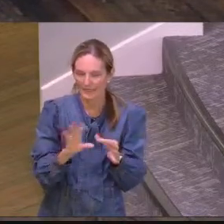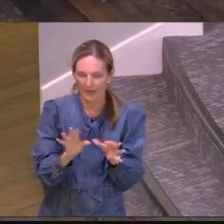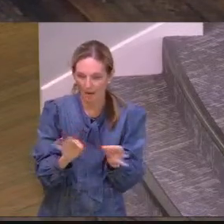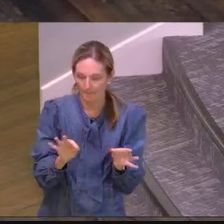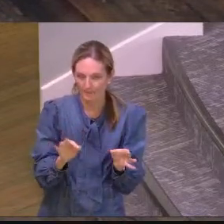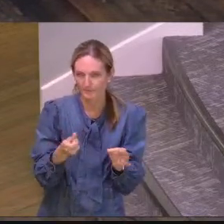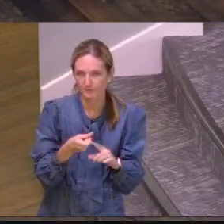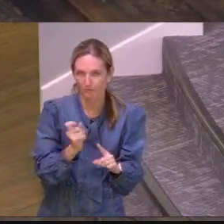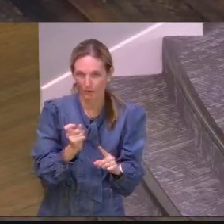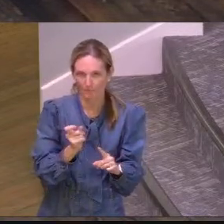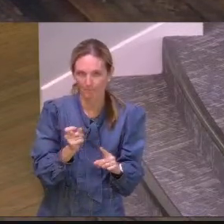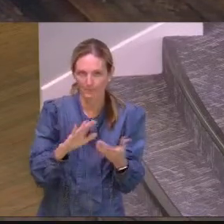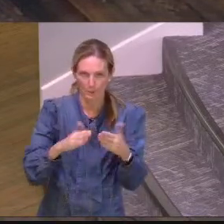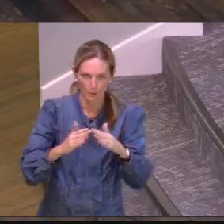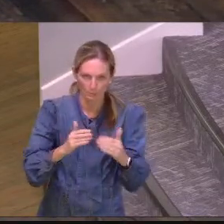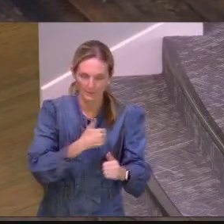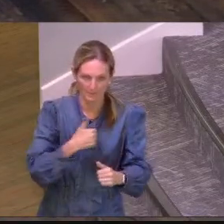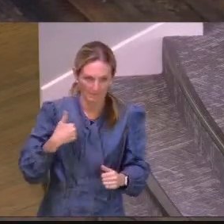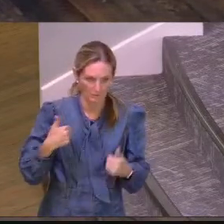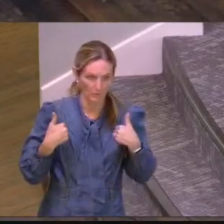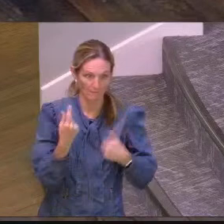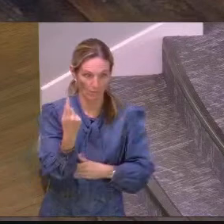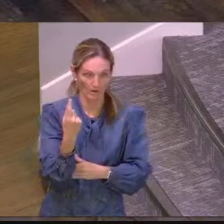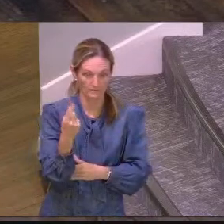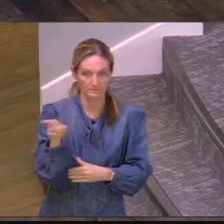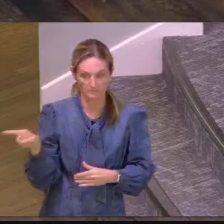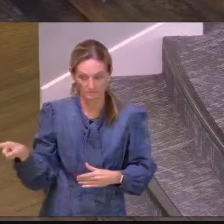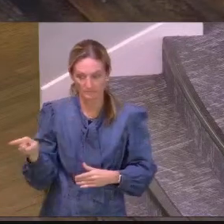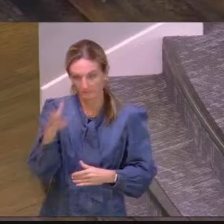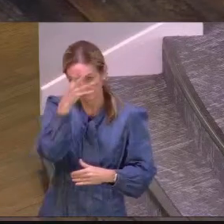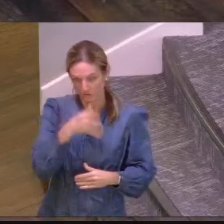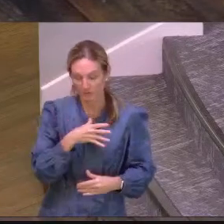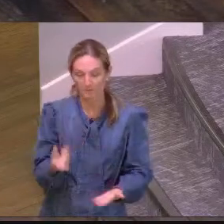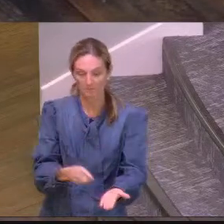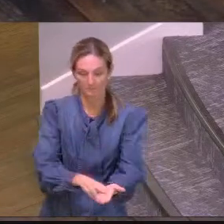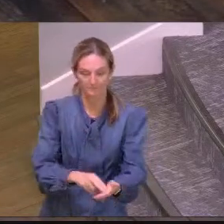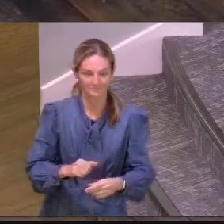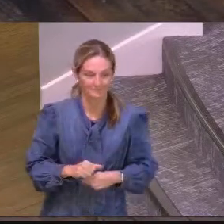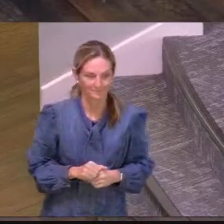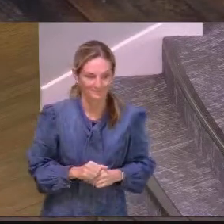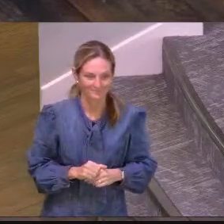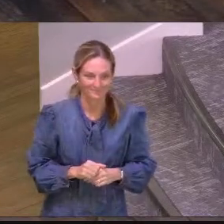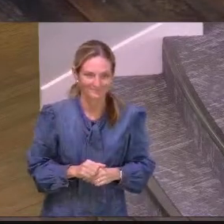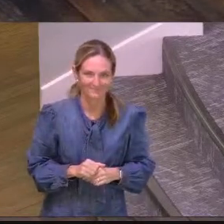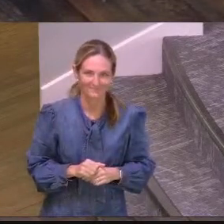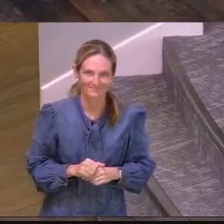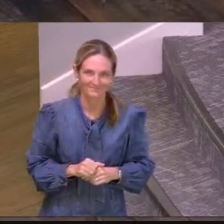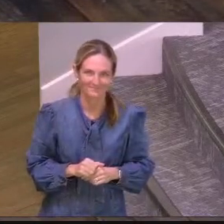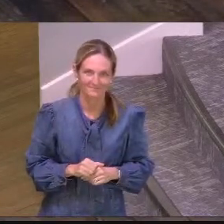from community members, and we've had one gentleman sign up to give comment.